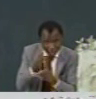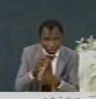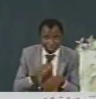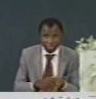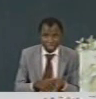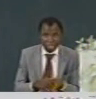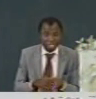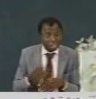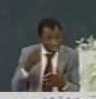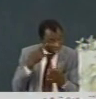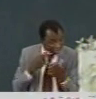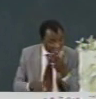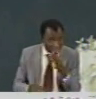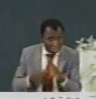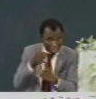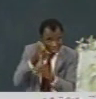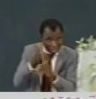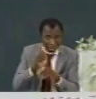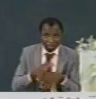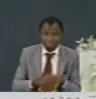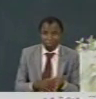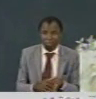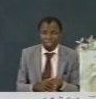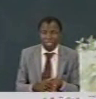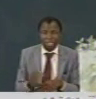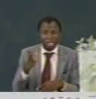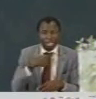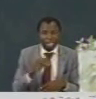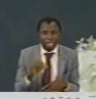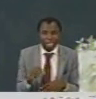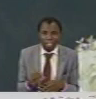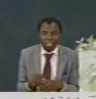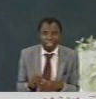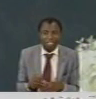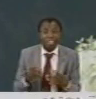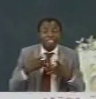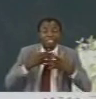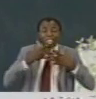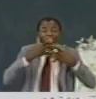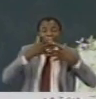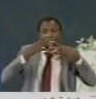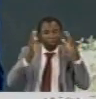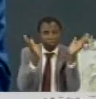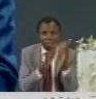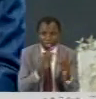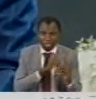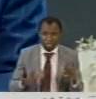Check yourself. And shout praise the Lord.